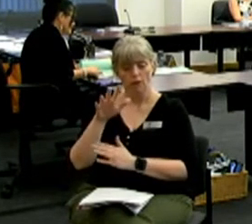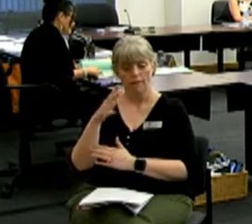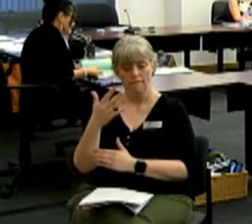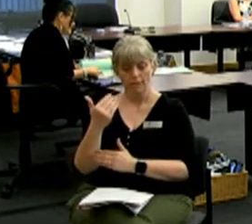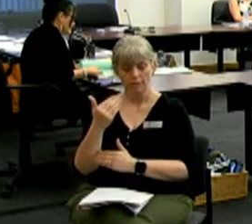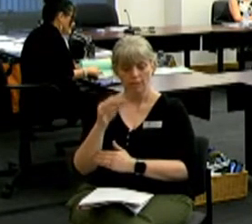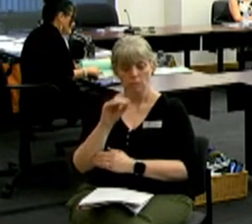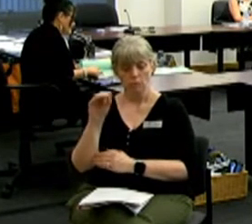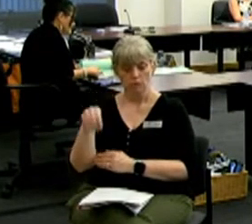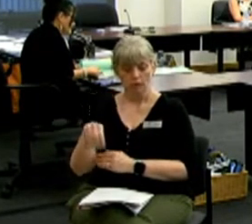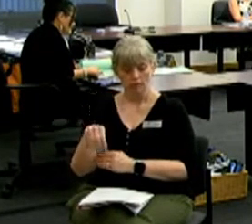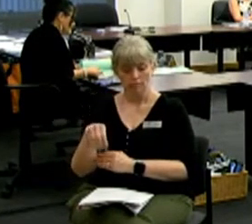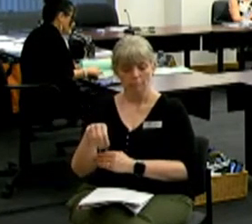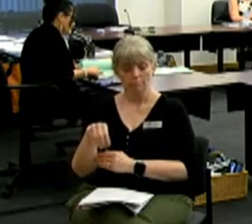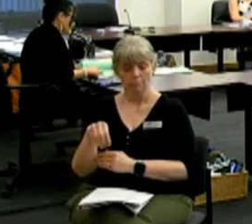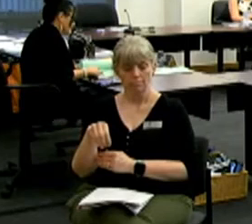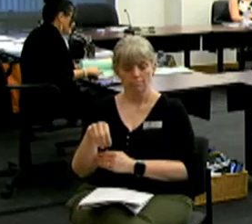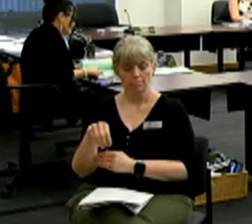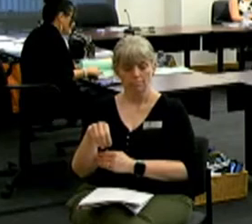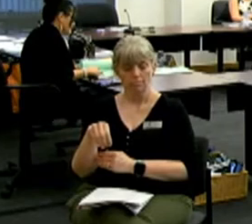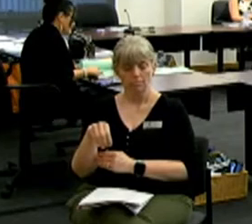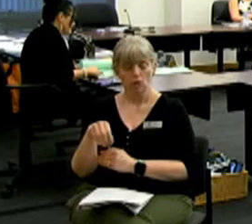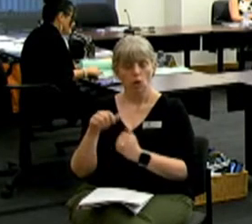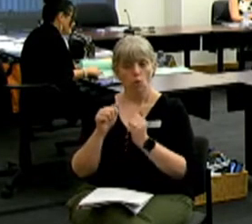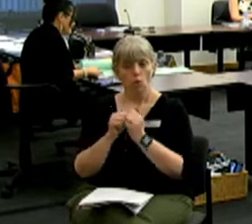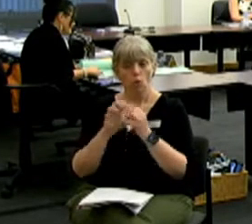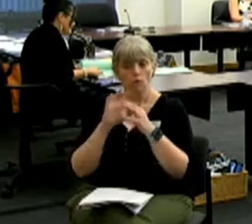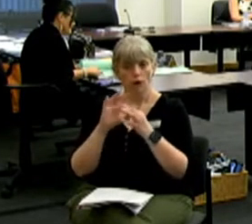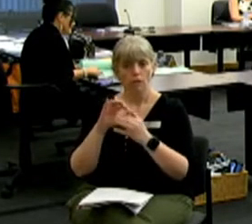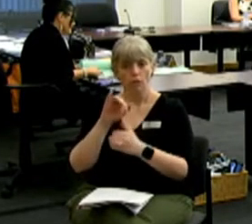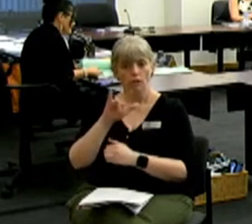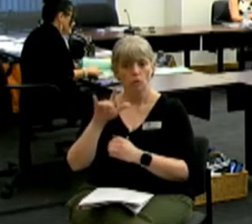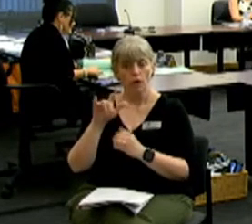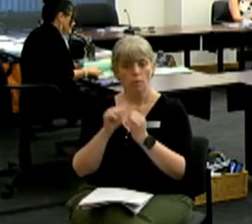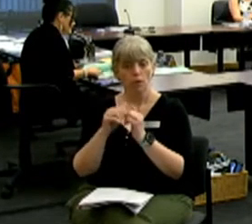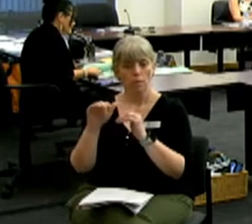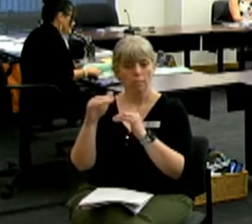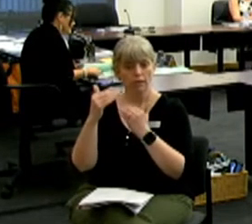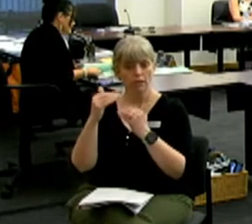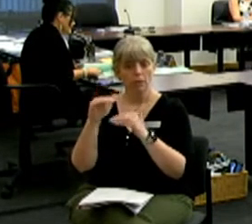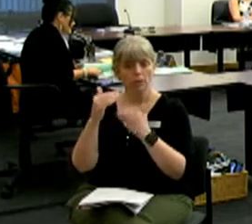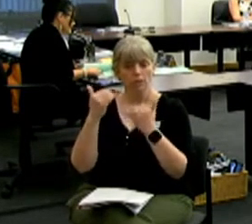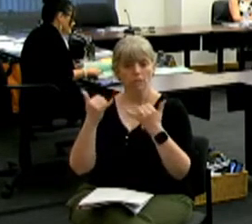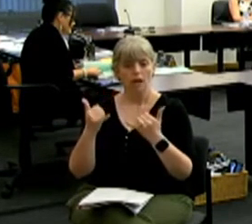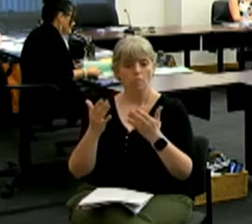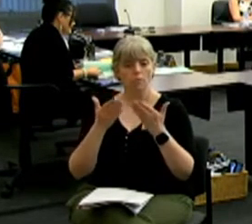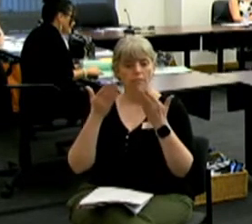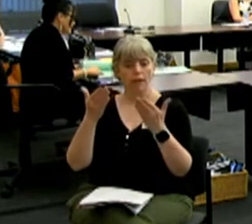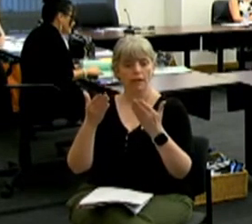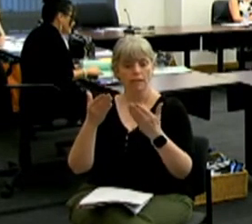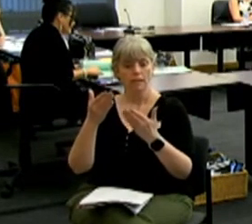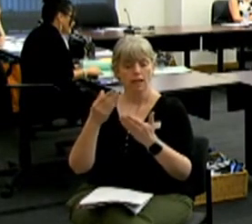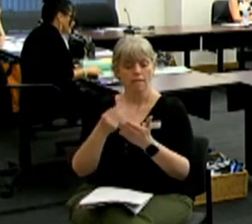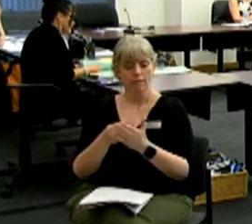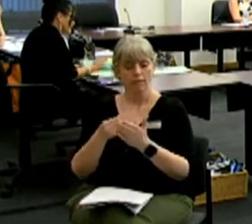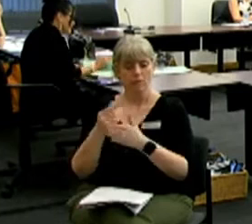50%. And then with regards to what's going on in Illinois with the budget now provides a fiscal